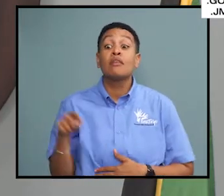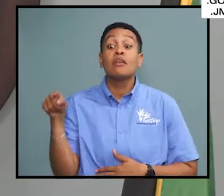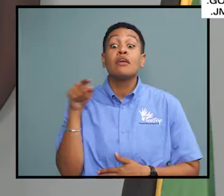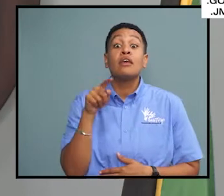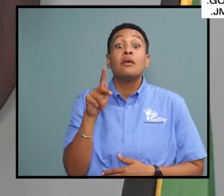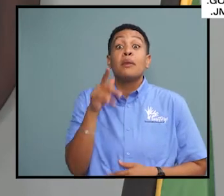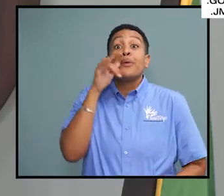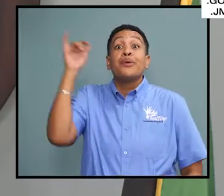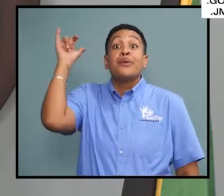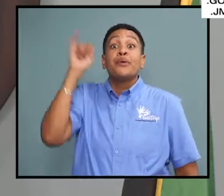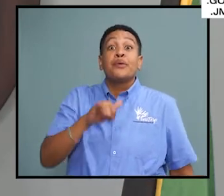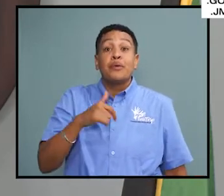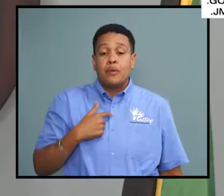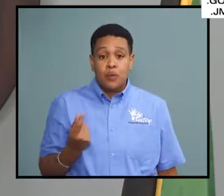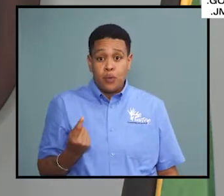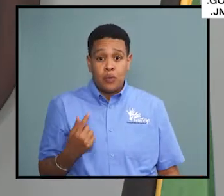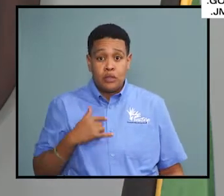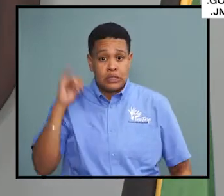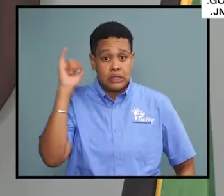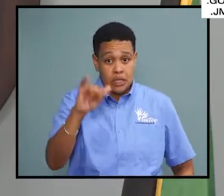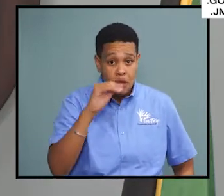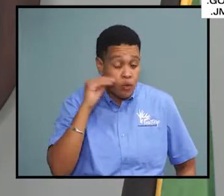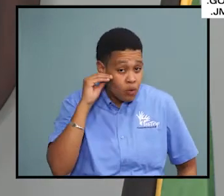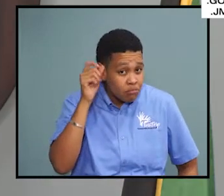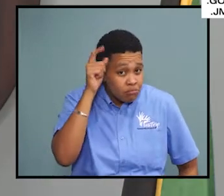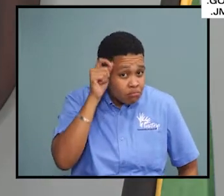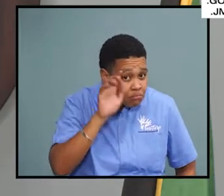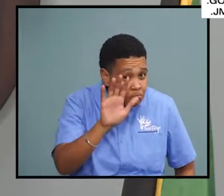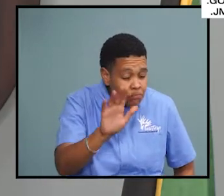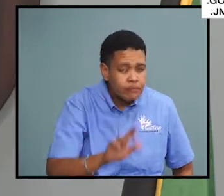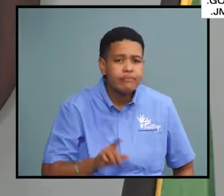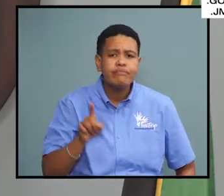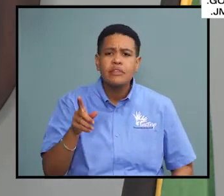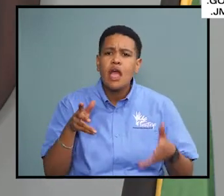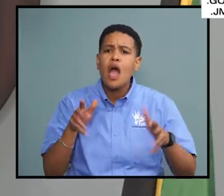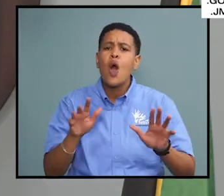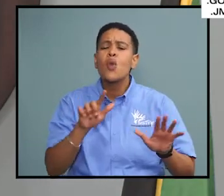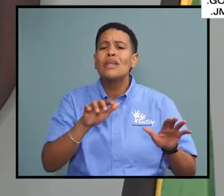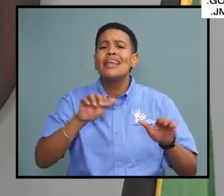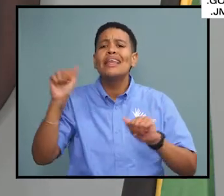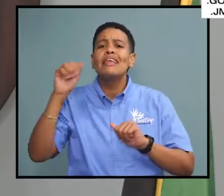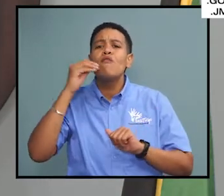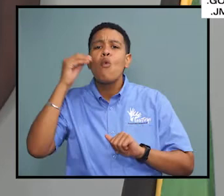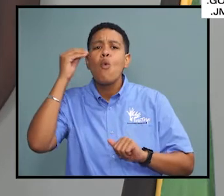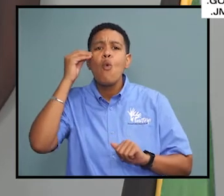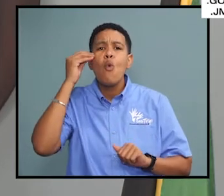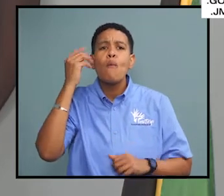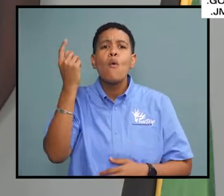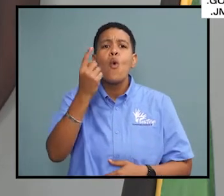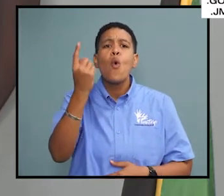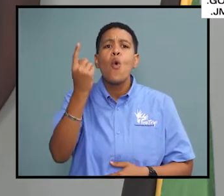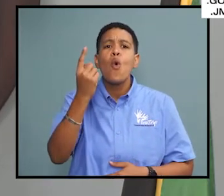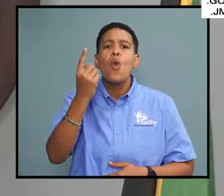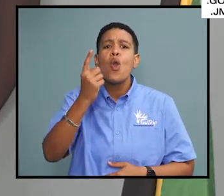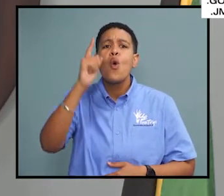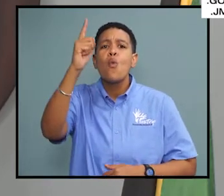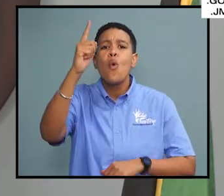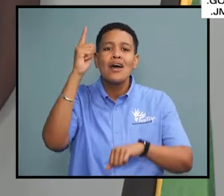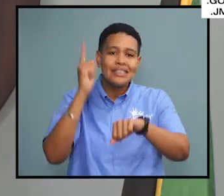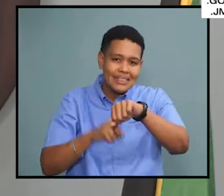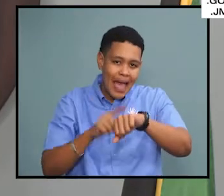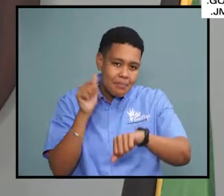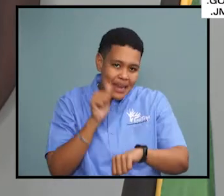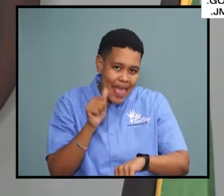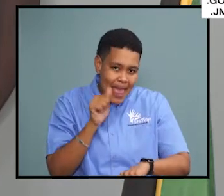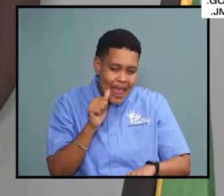required to stay at home. However, they are allowed to leave their home only once per day